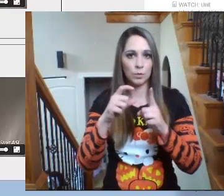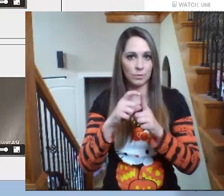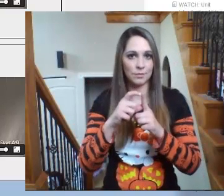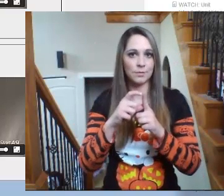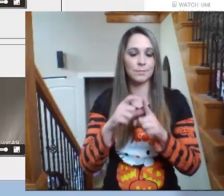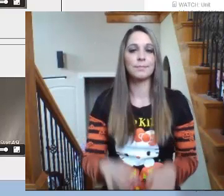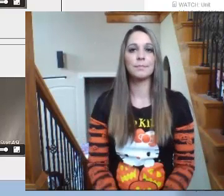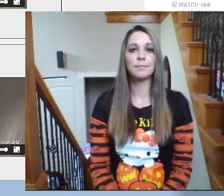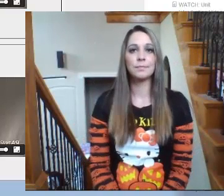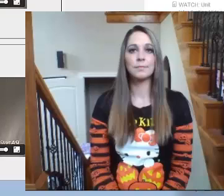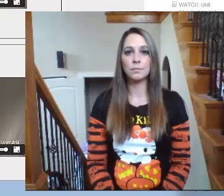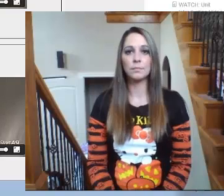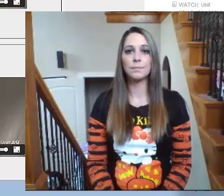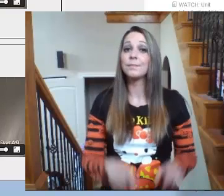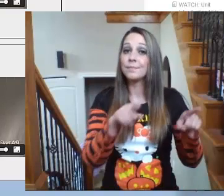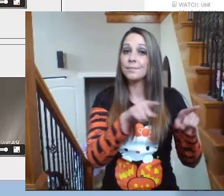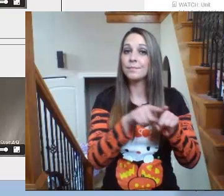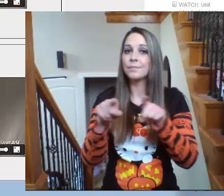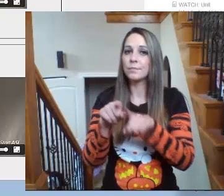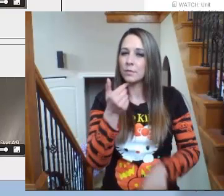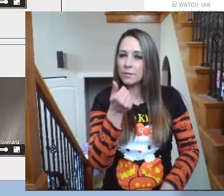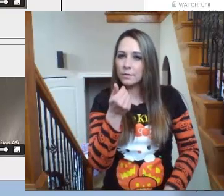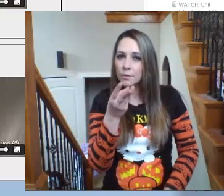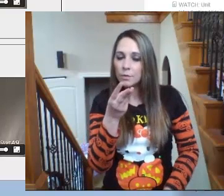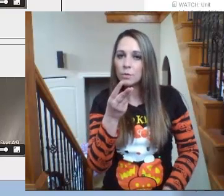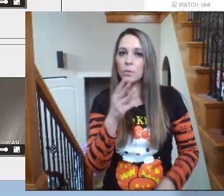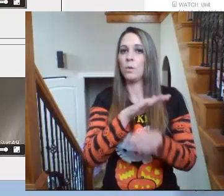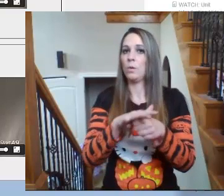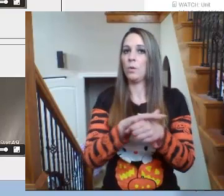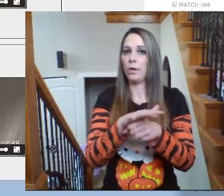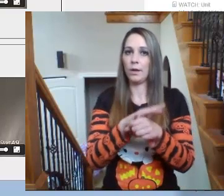topic will also be transportation words.